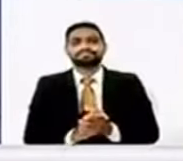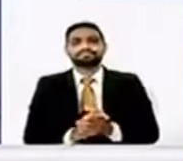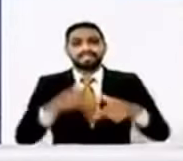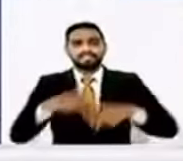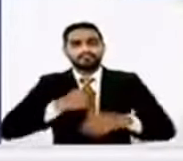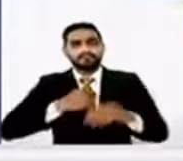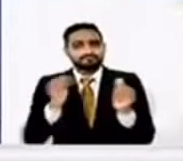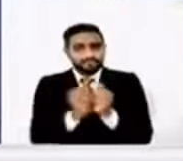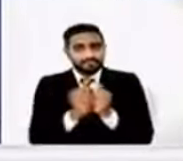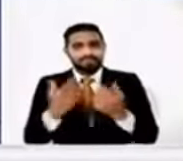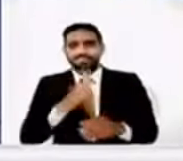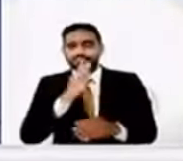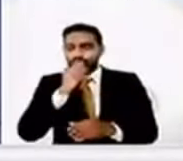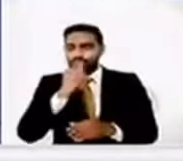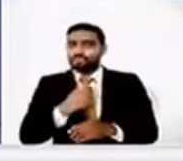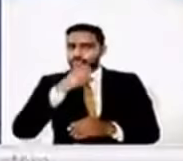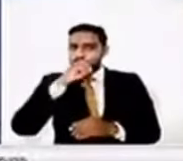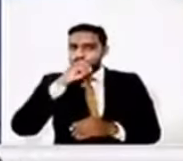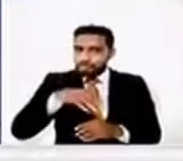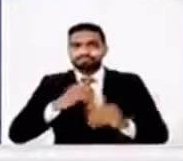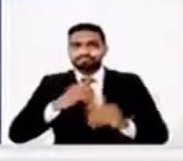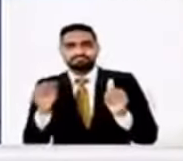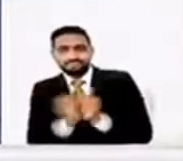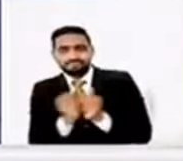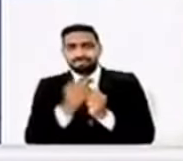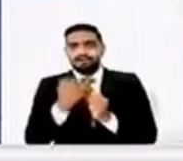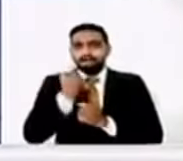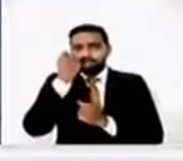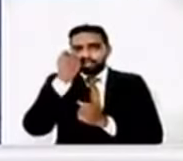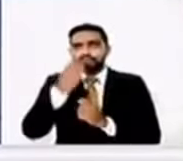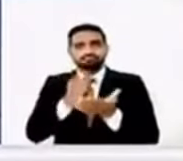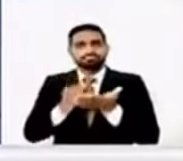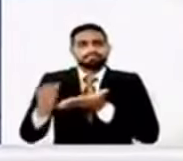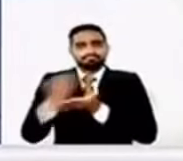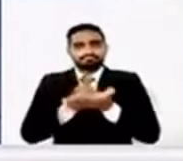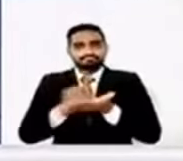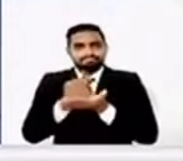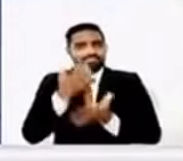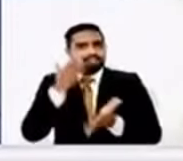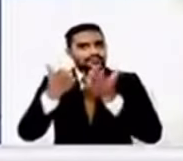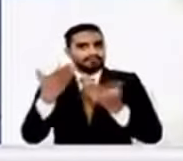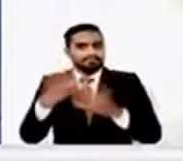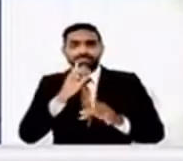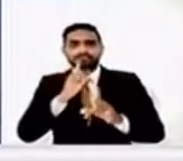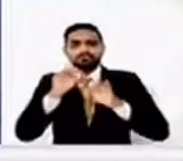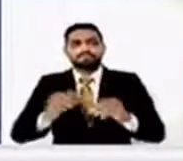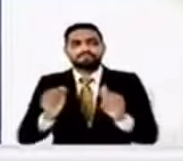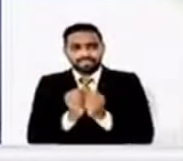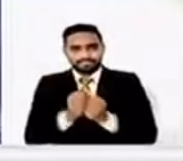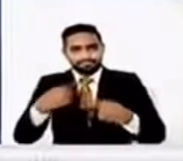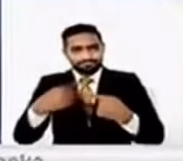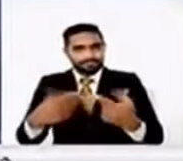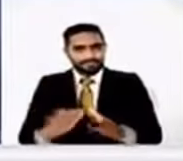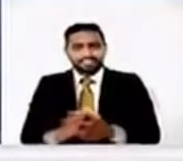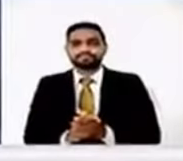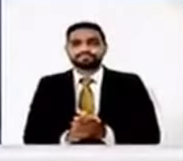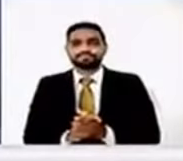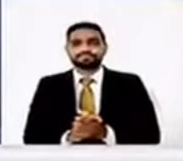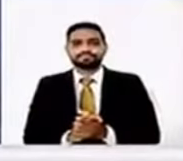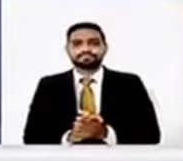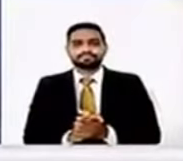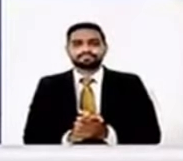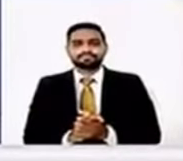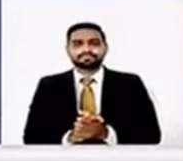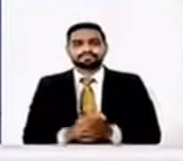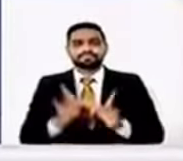from all stakeholders to ensure that these progressive measures are becoming reality in the